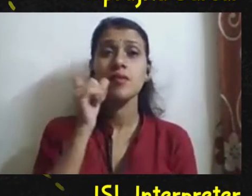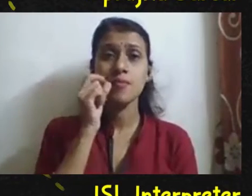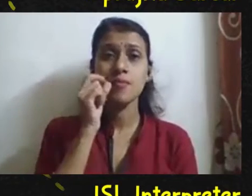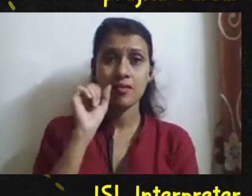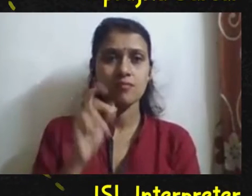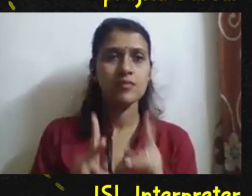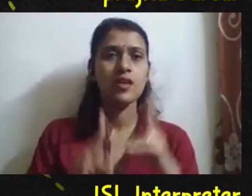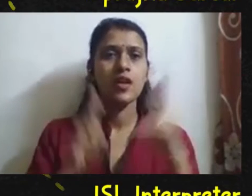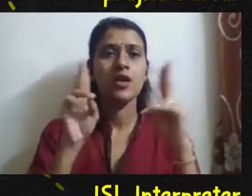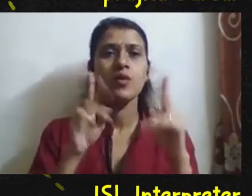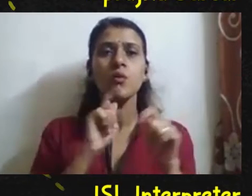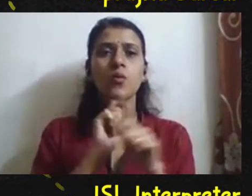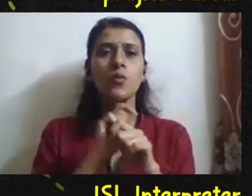2%.